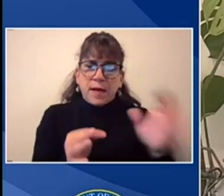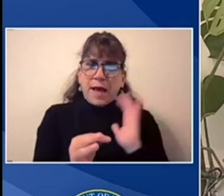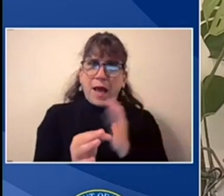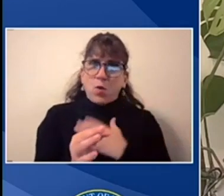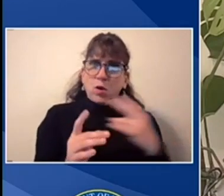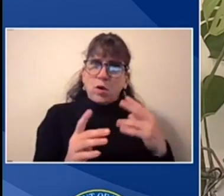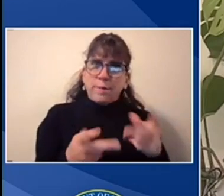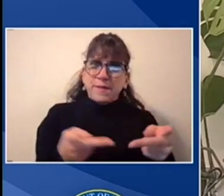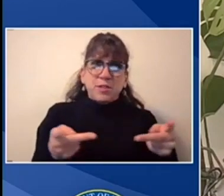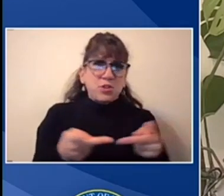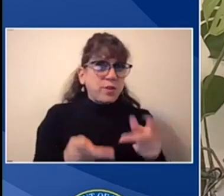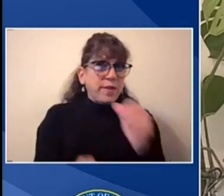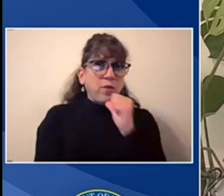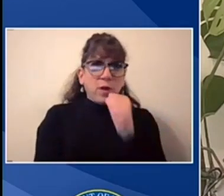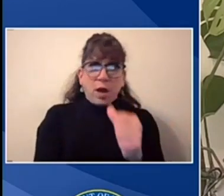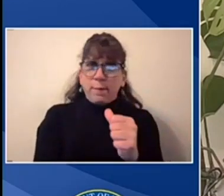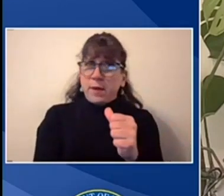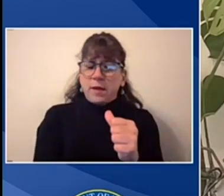there not be